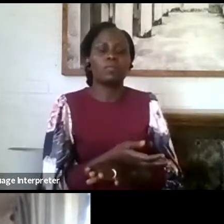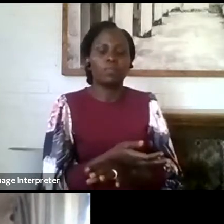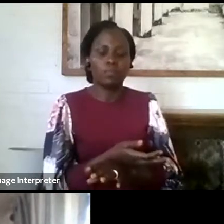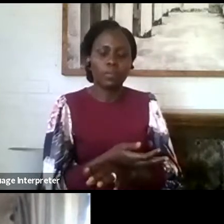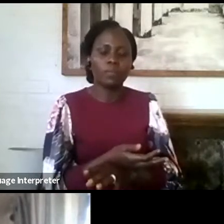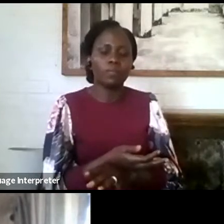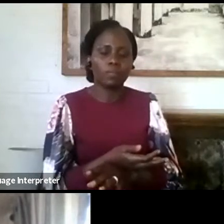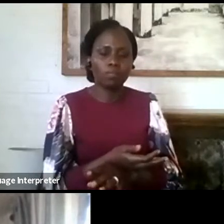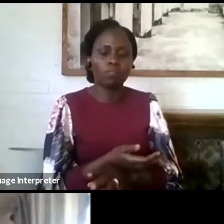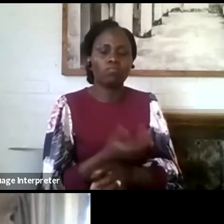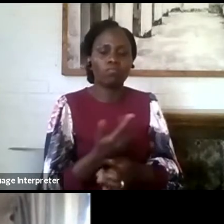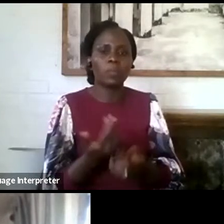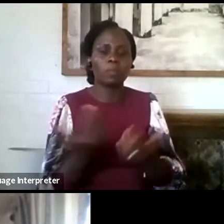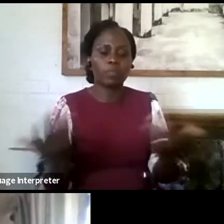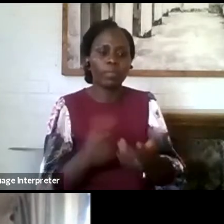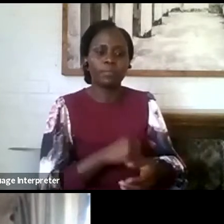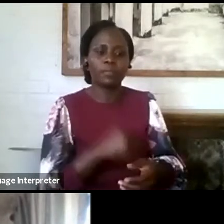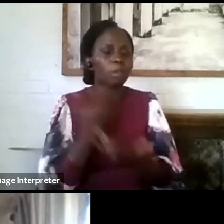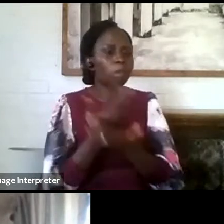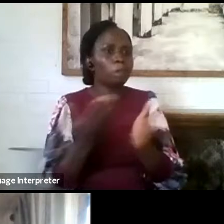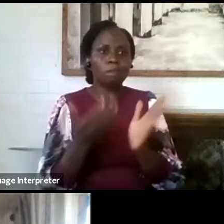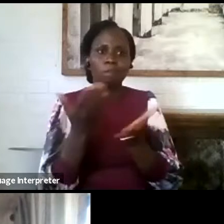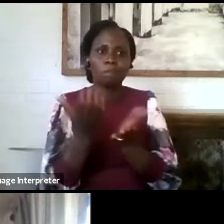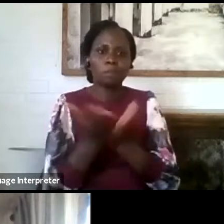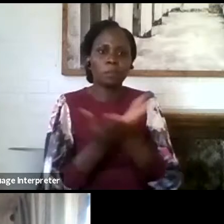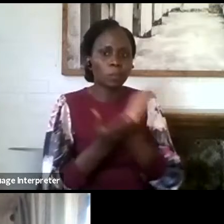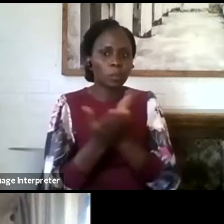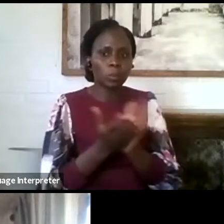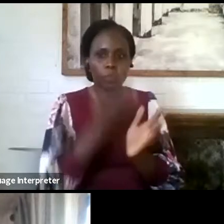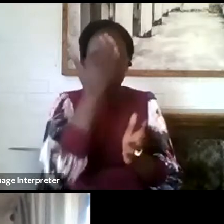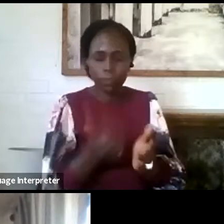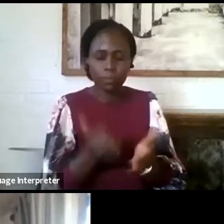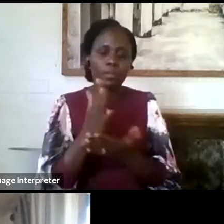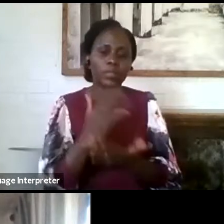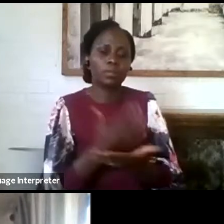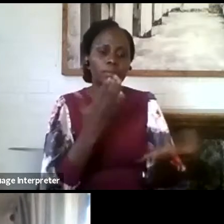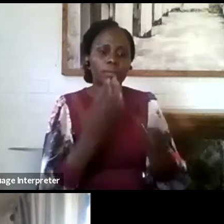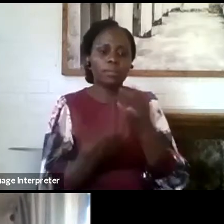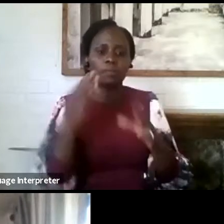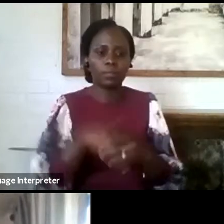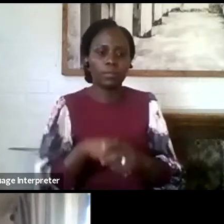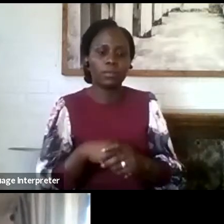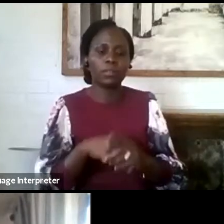deny anybody any service because maybe they are not enrolled within the digital ID systems.